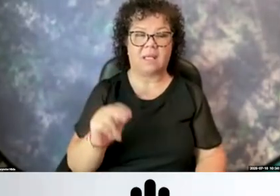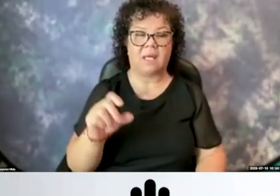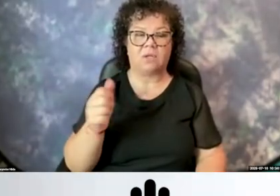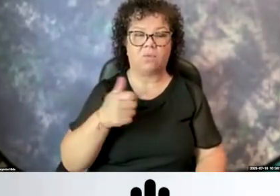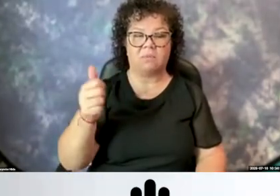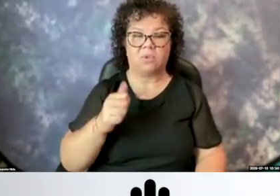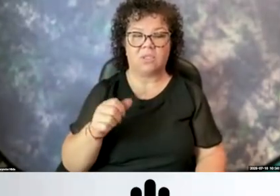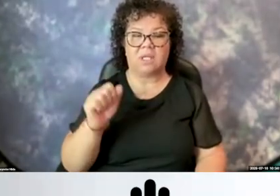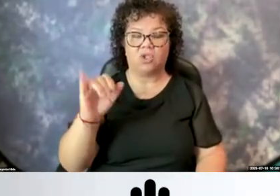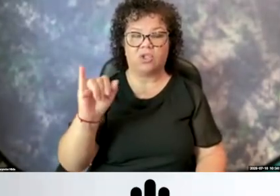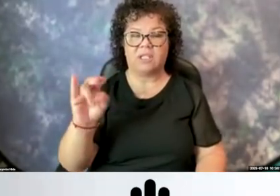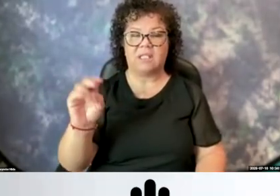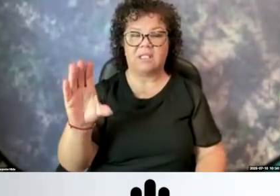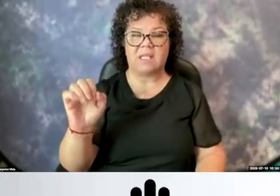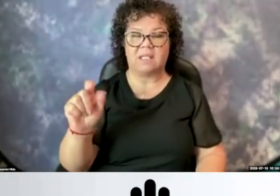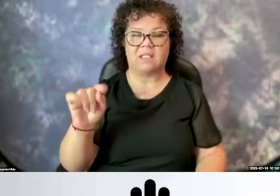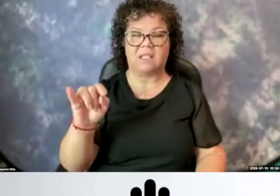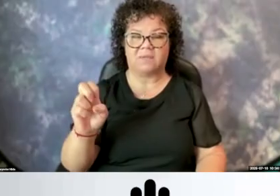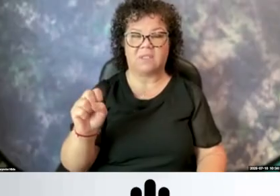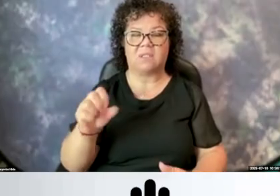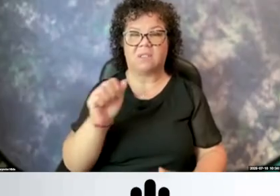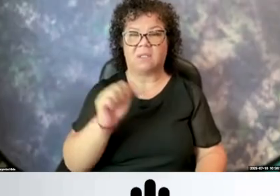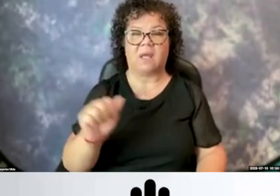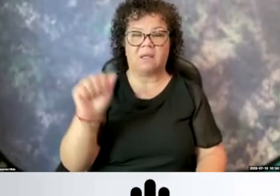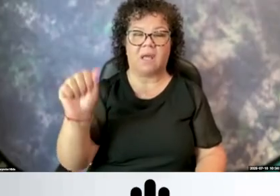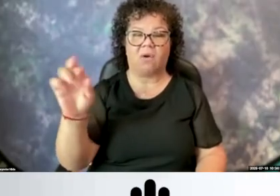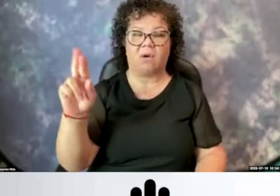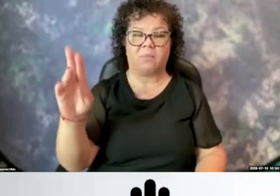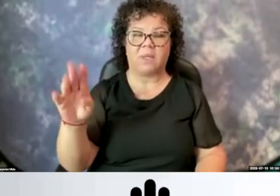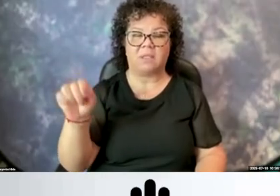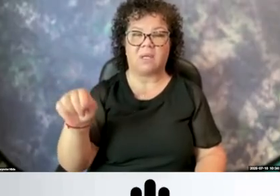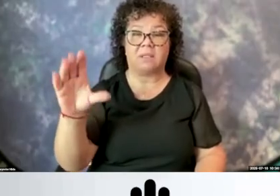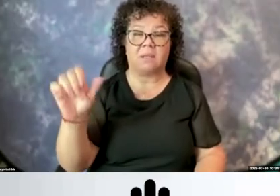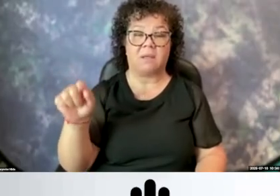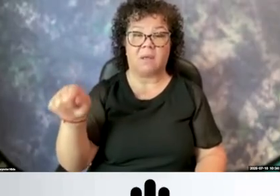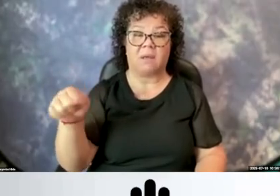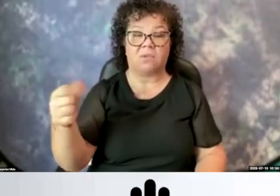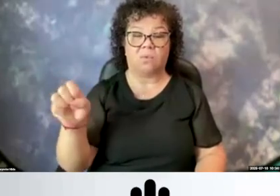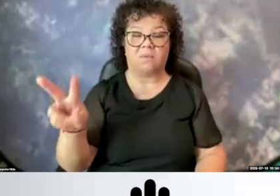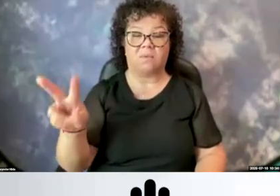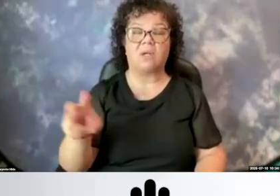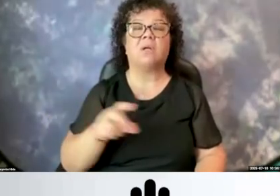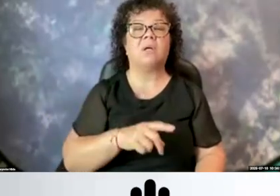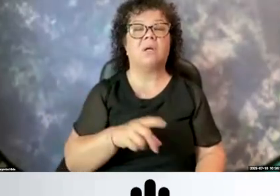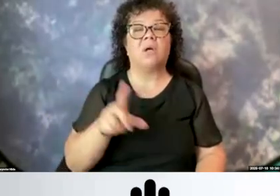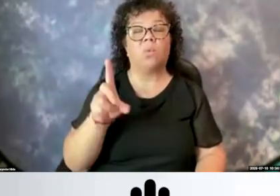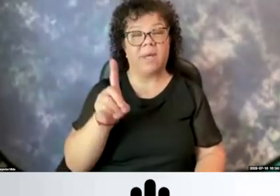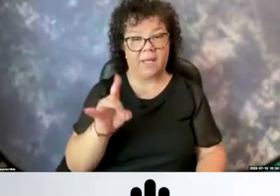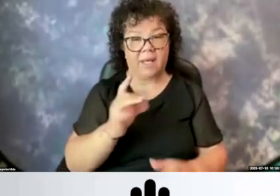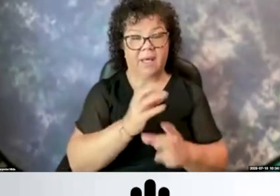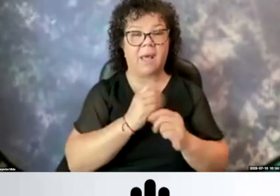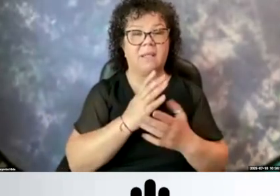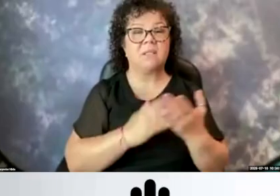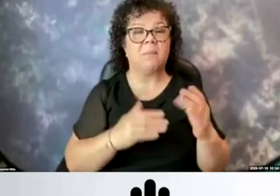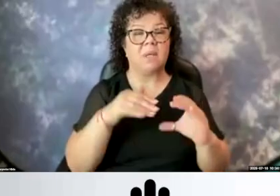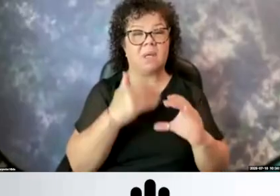cleantransportationincentives@arb.ca.gov. Okay, we do have some email questions and comments.